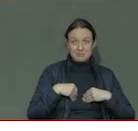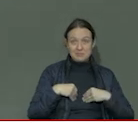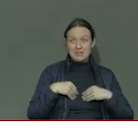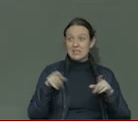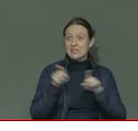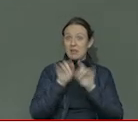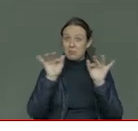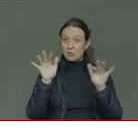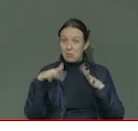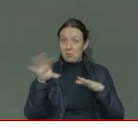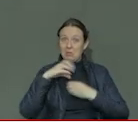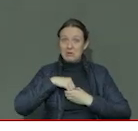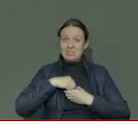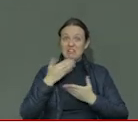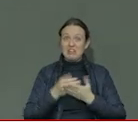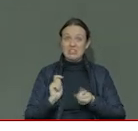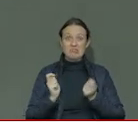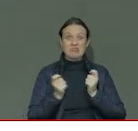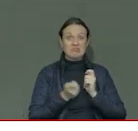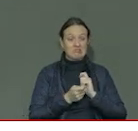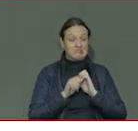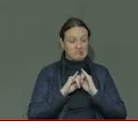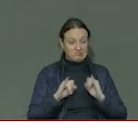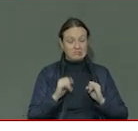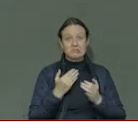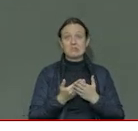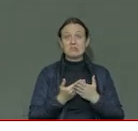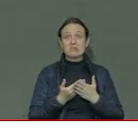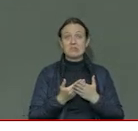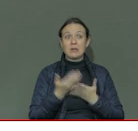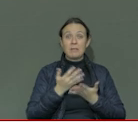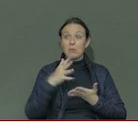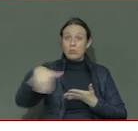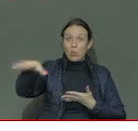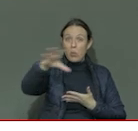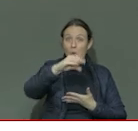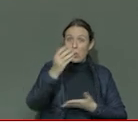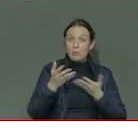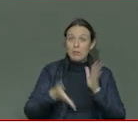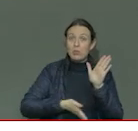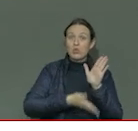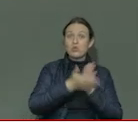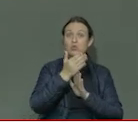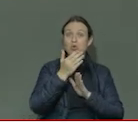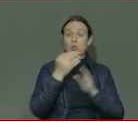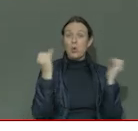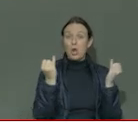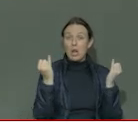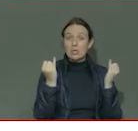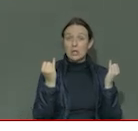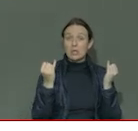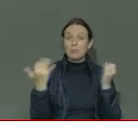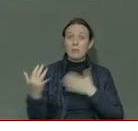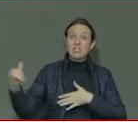put in a situation, right? So if we had to go on some trip together, all of us had to go on a trip, and our plane